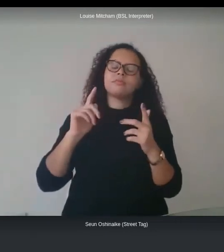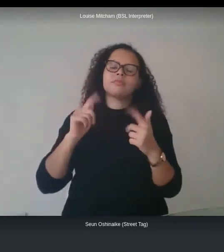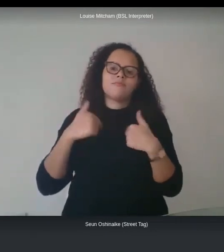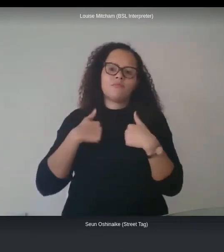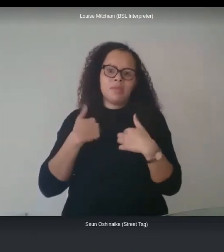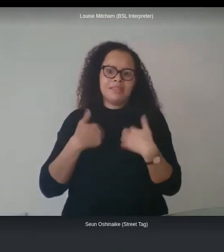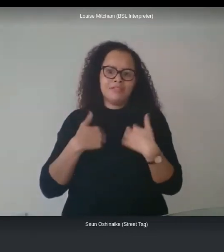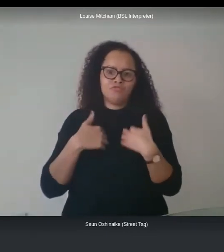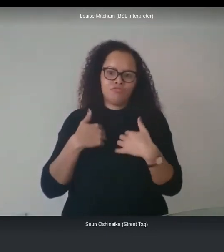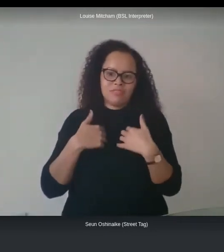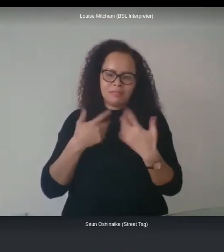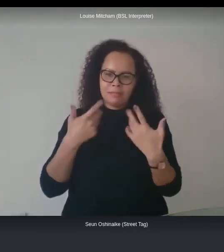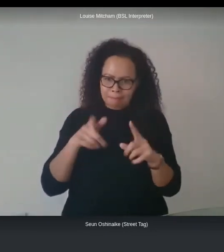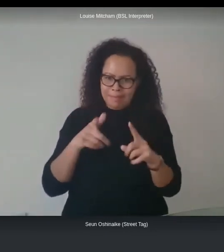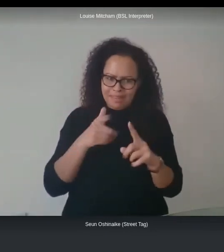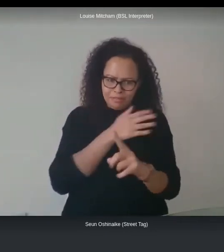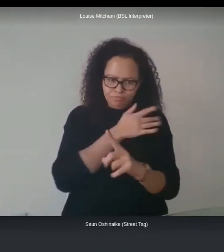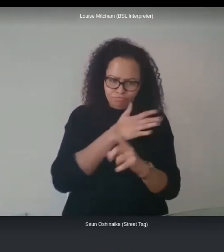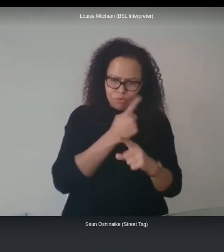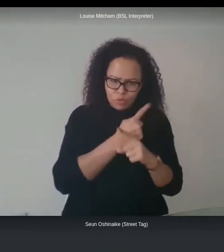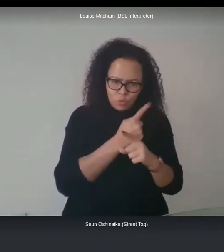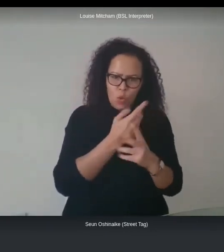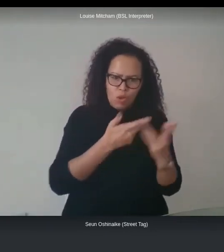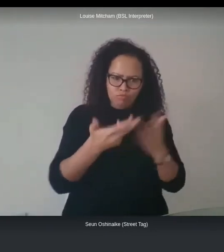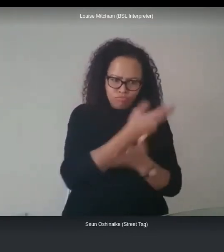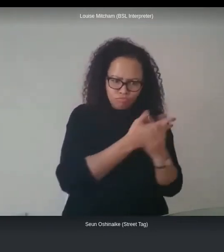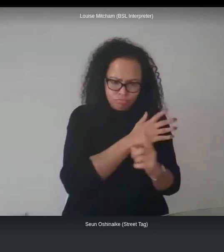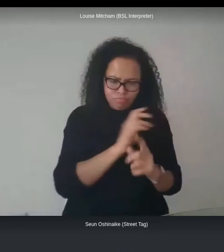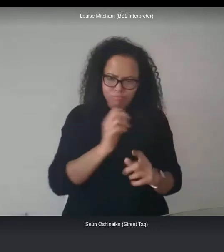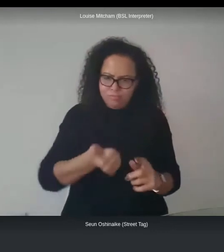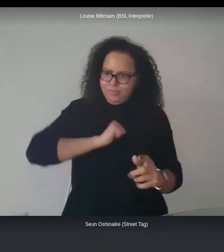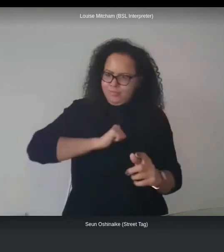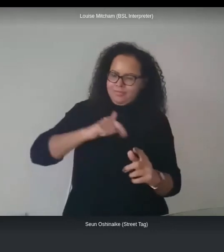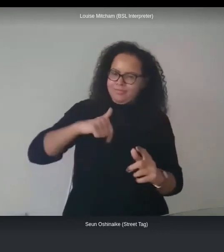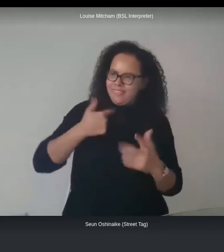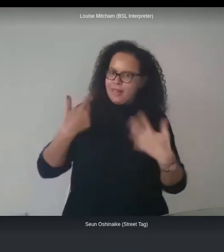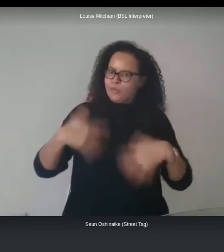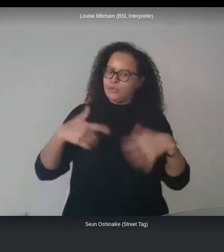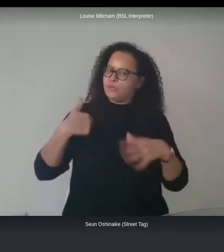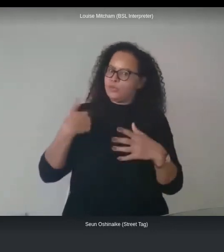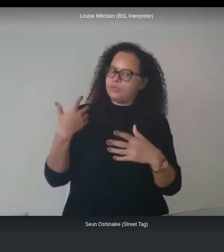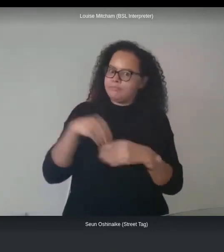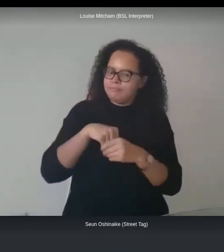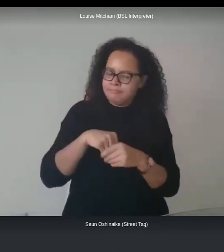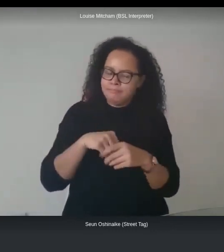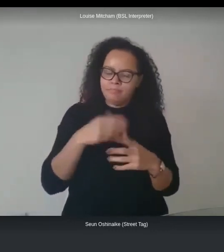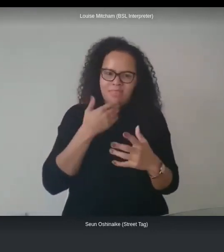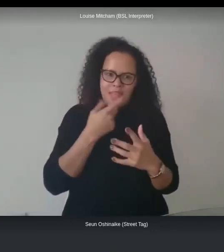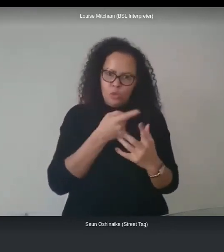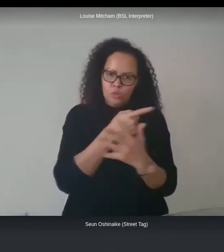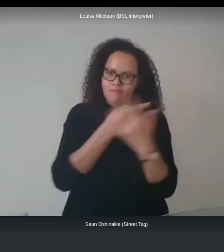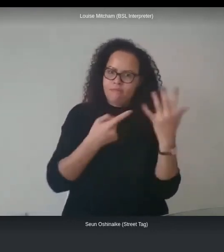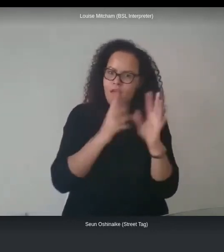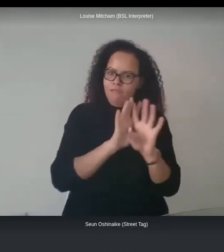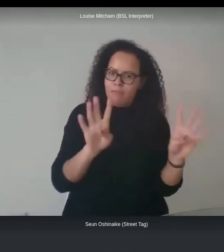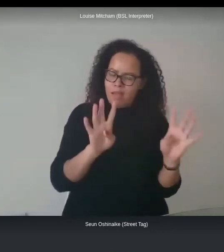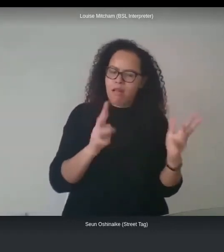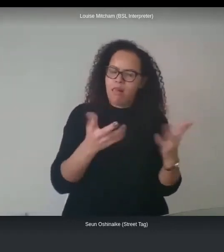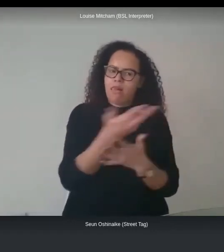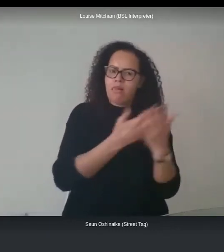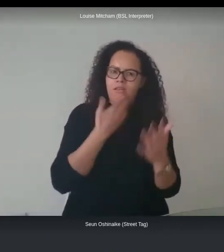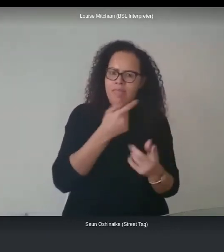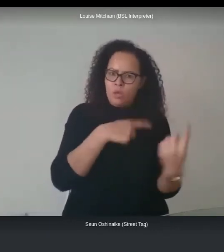was incredible. Thanks, everyone, for on that panel. And it really possibly has helped me also to really